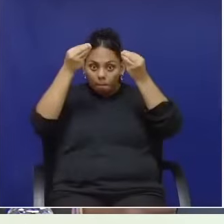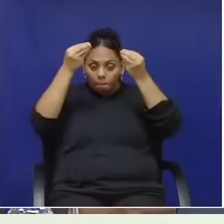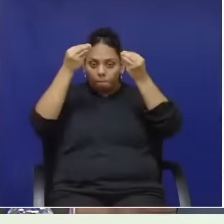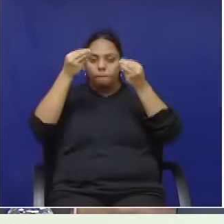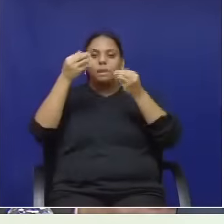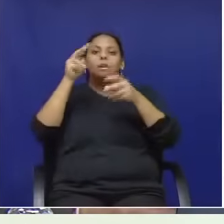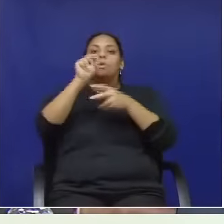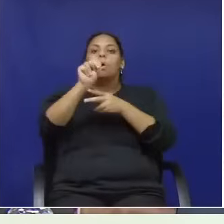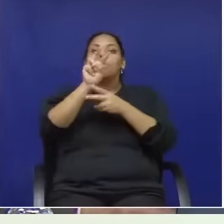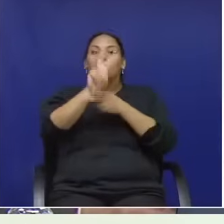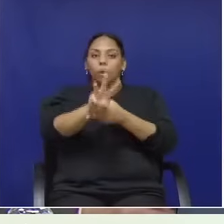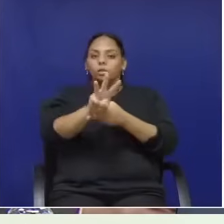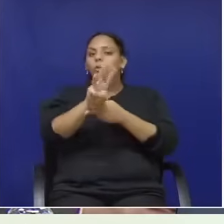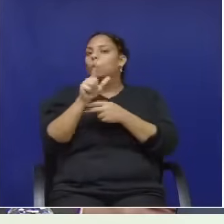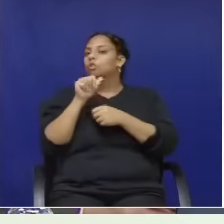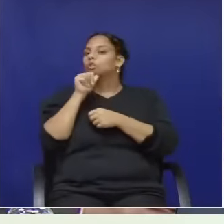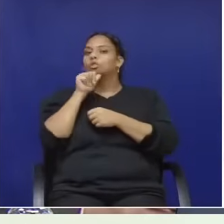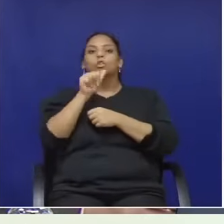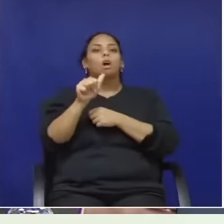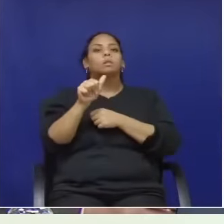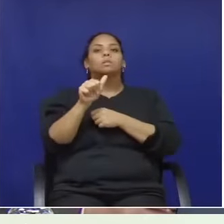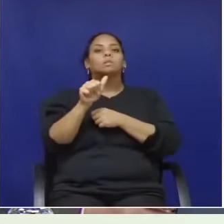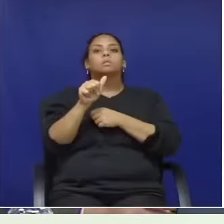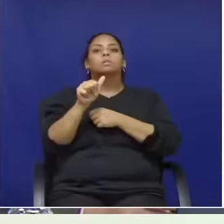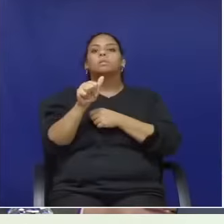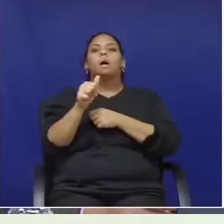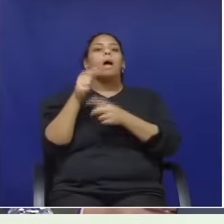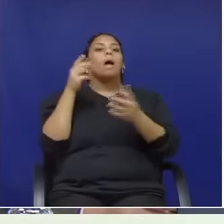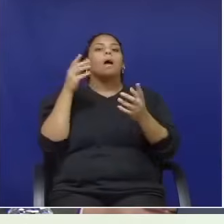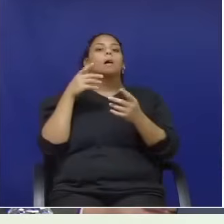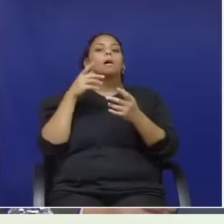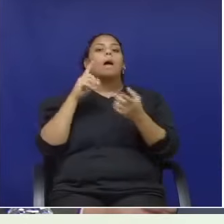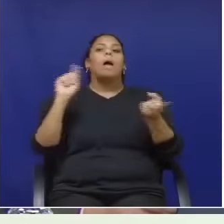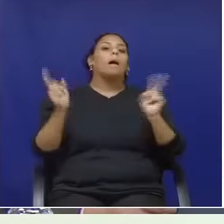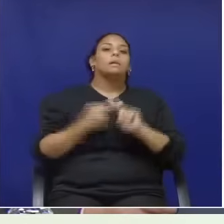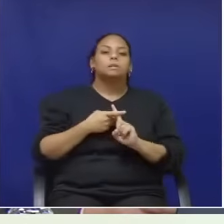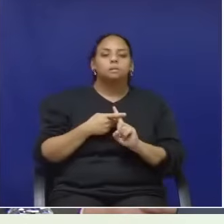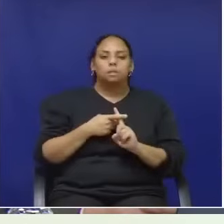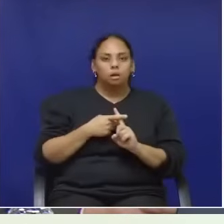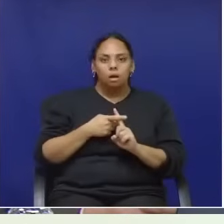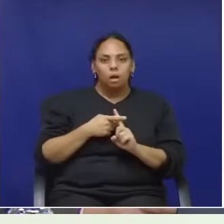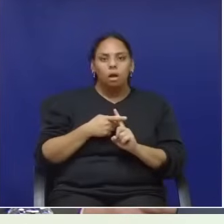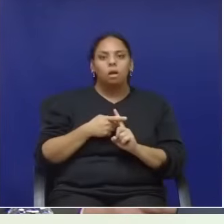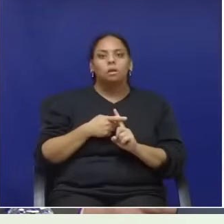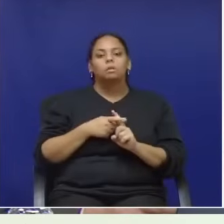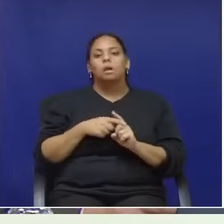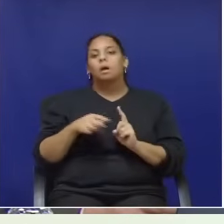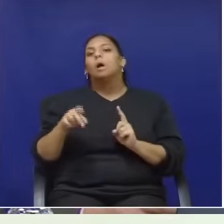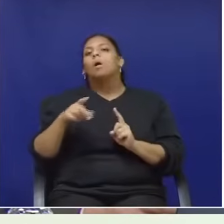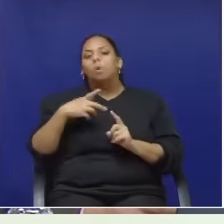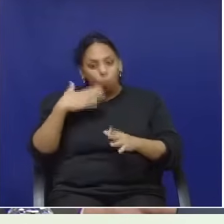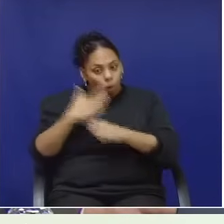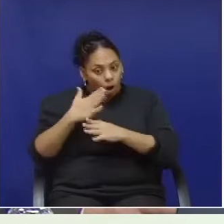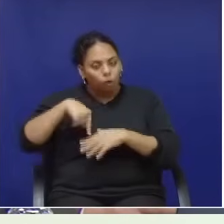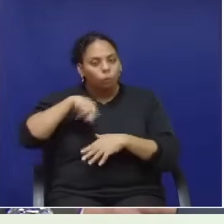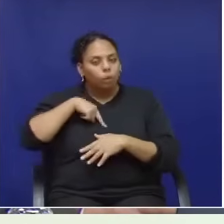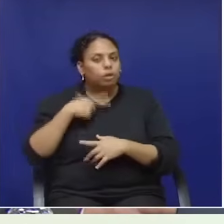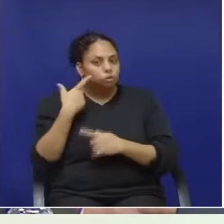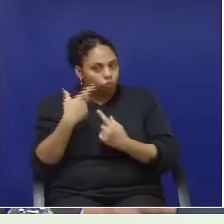in Northwest was not an accident. It was because of the work that we are